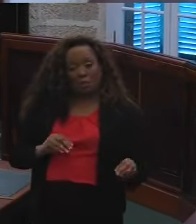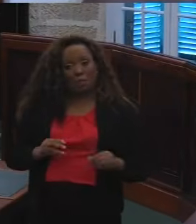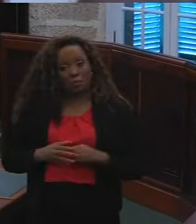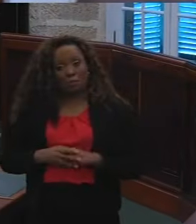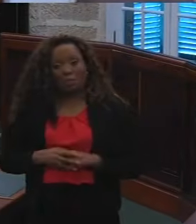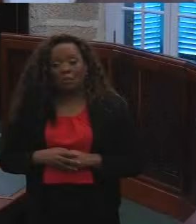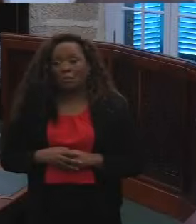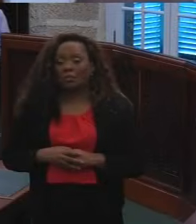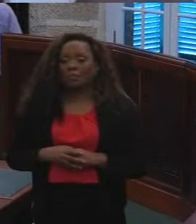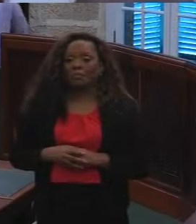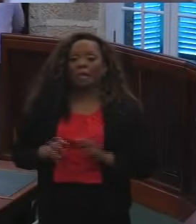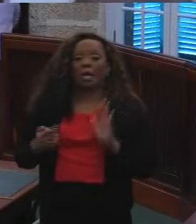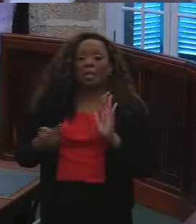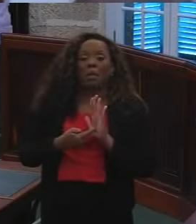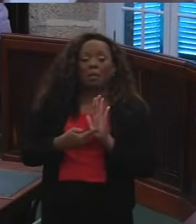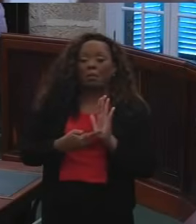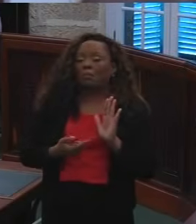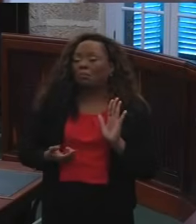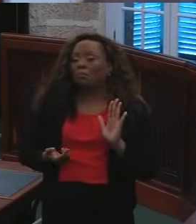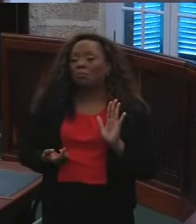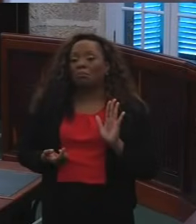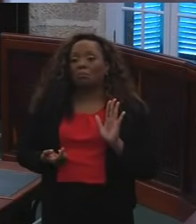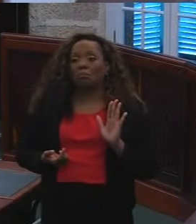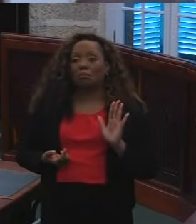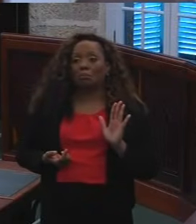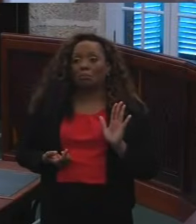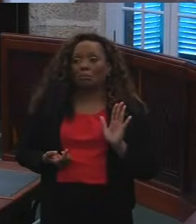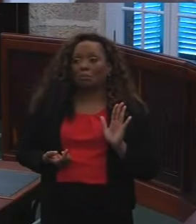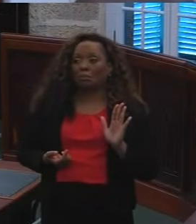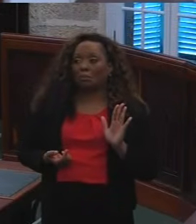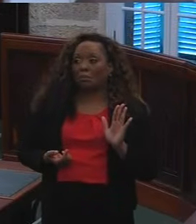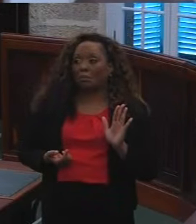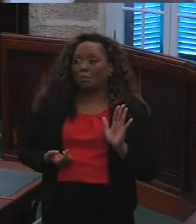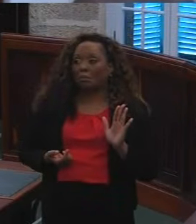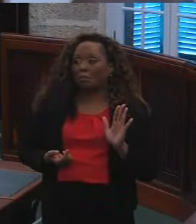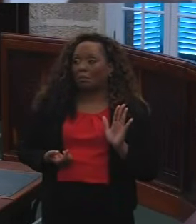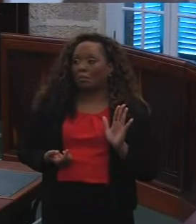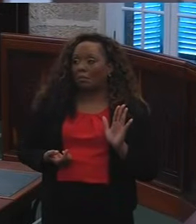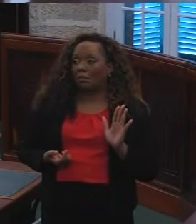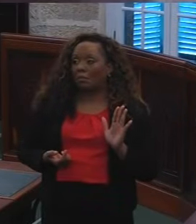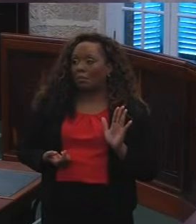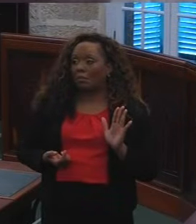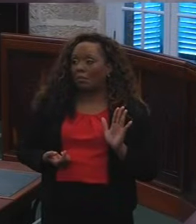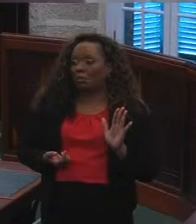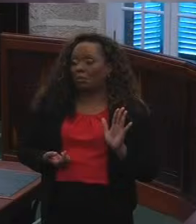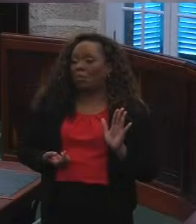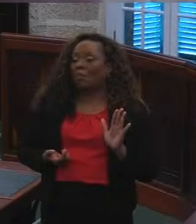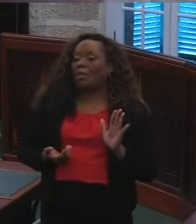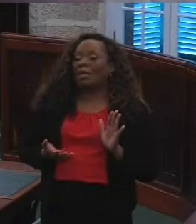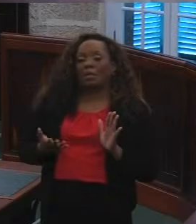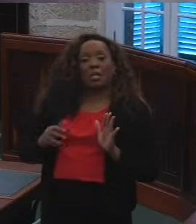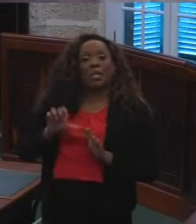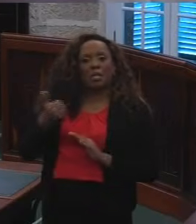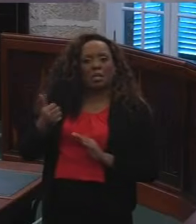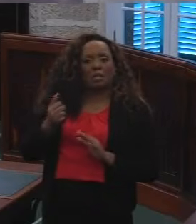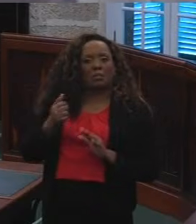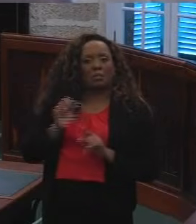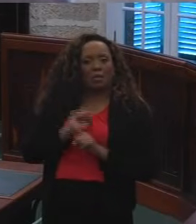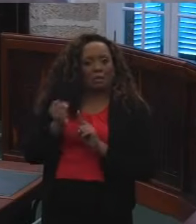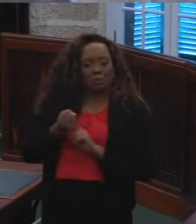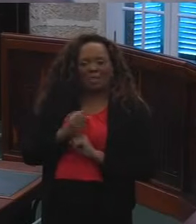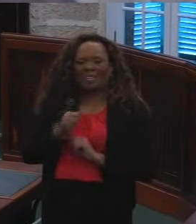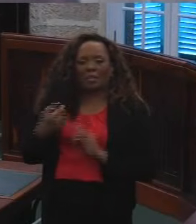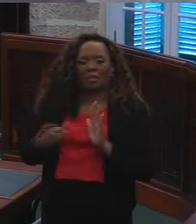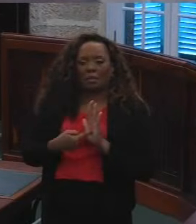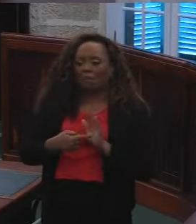may go into a facility and find that because the rats don't have the roof, that any moment the roof can cave in. We may find